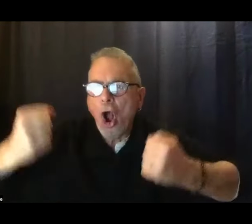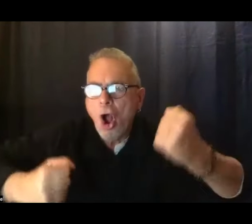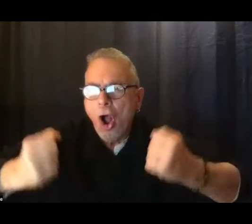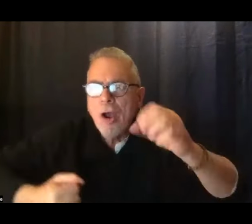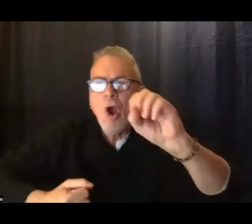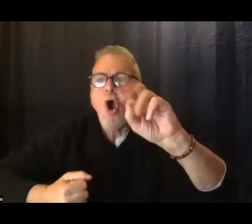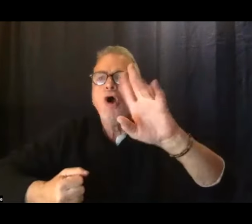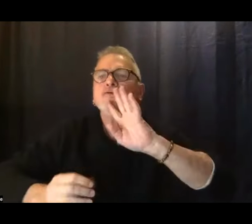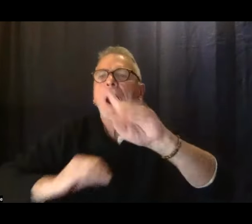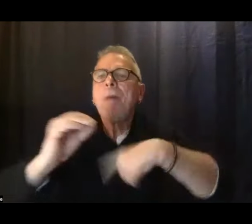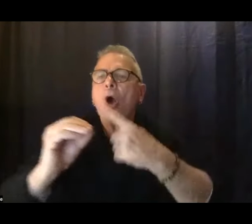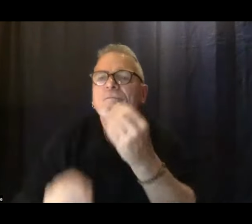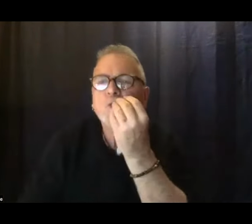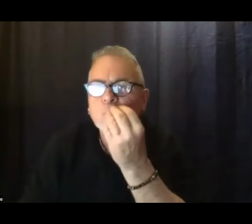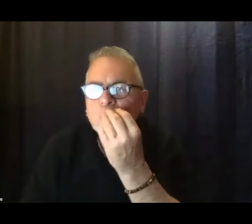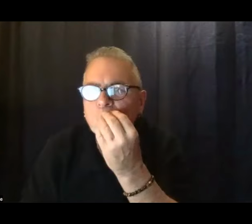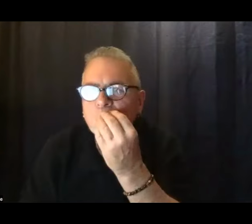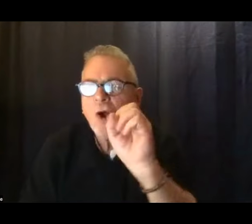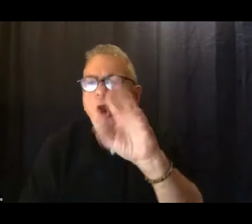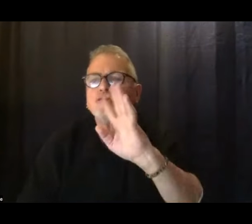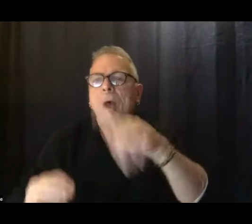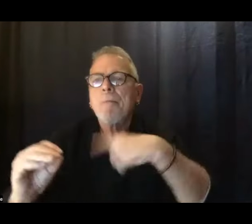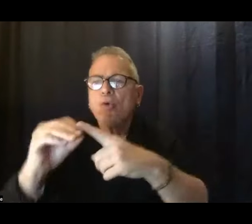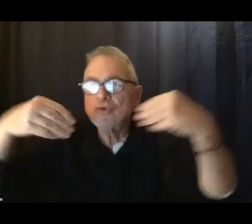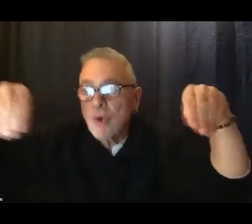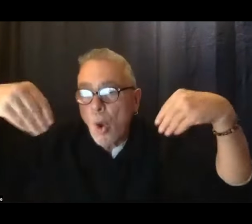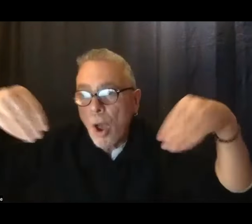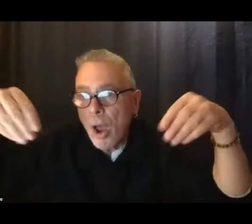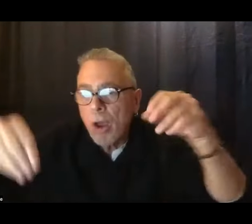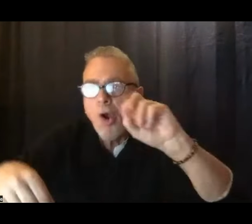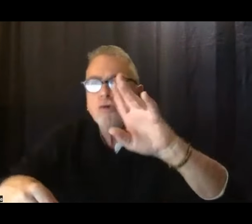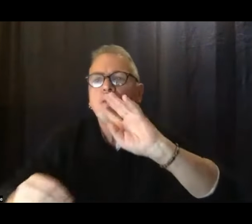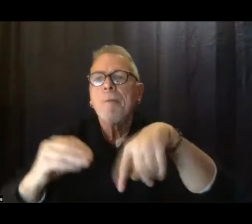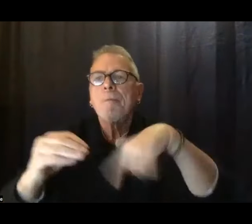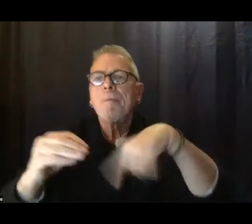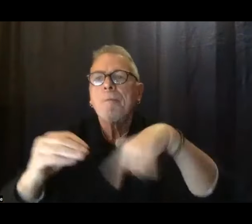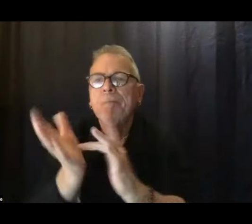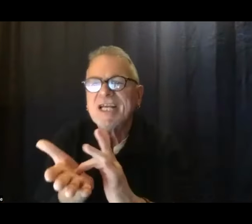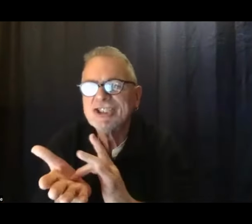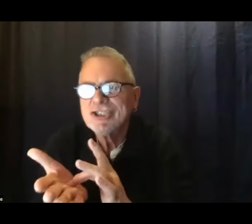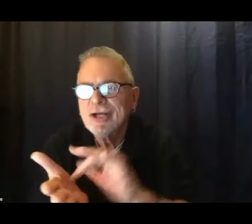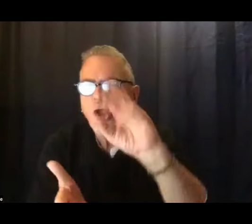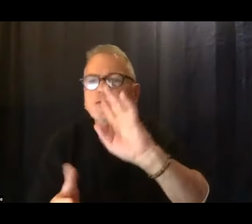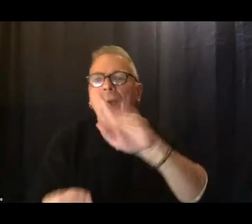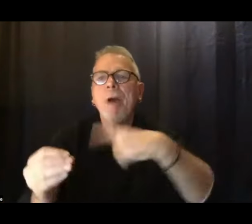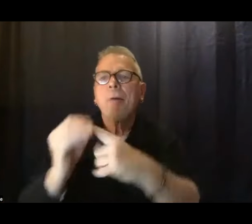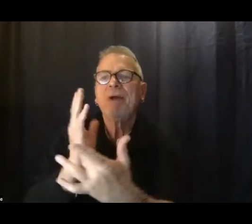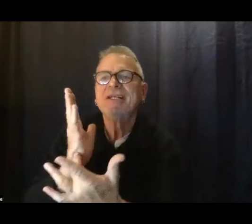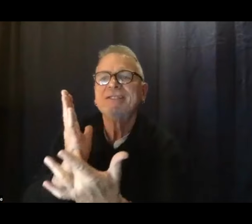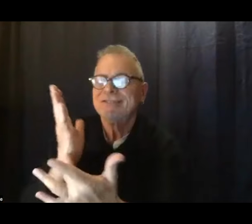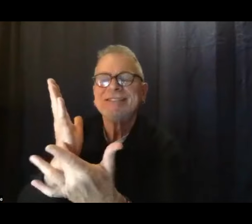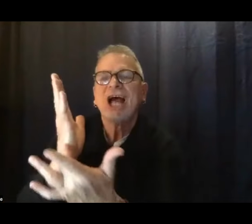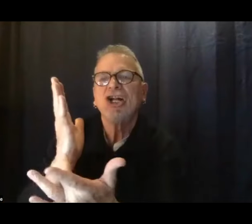language. That means you don't have to think about food. You don't have to think about car, store,